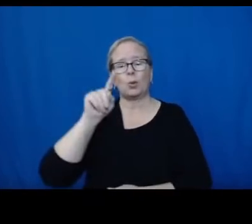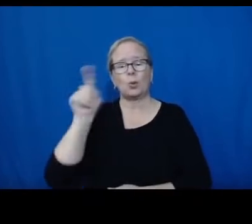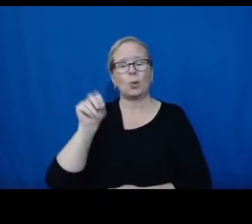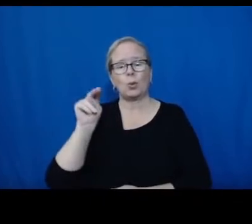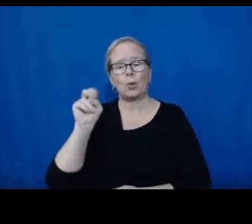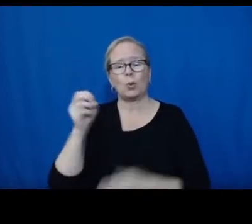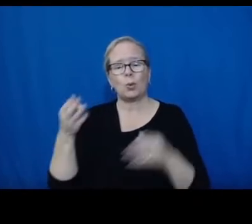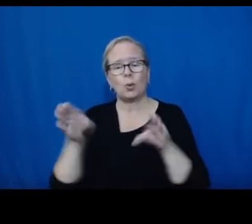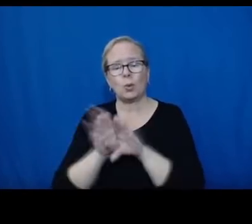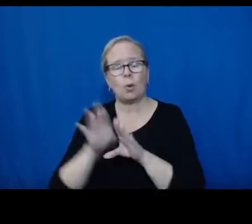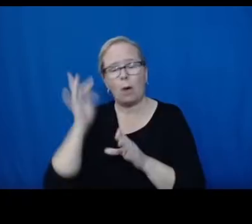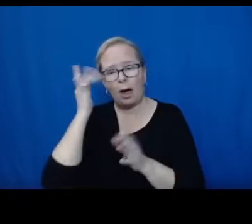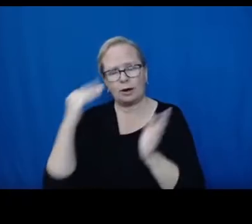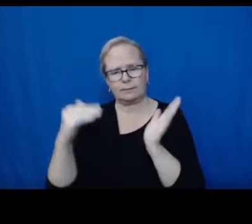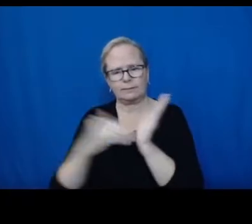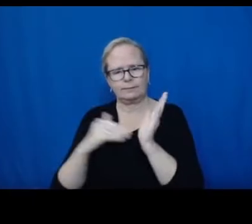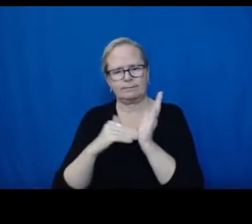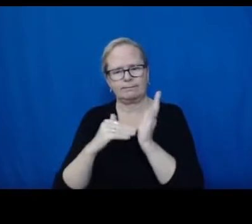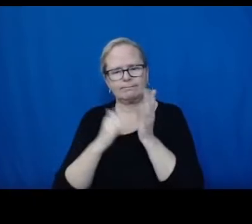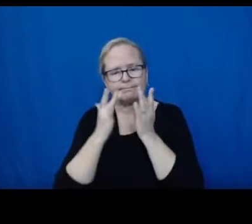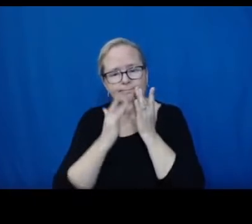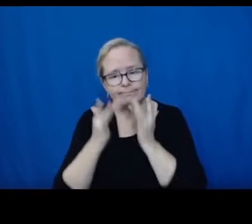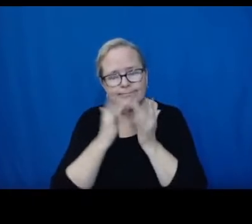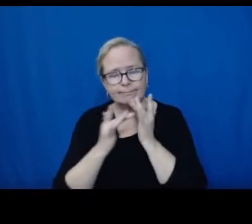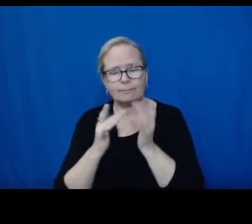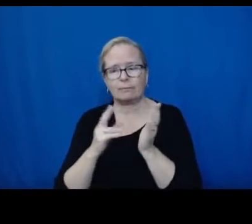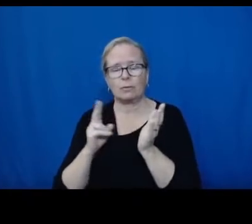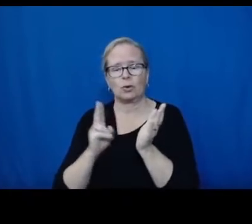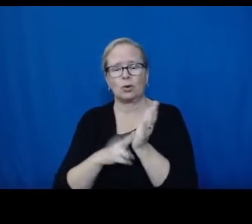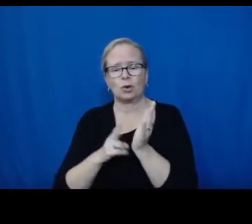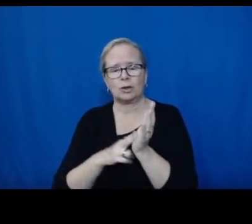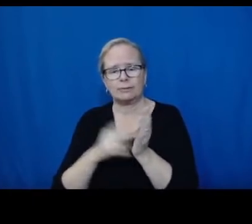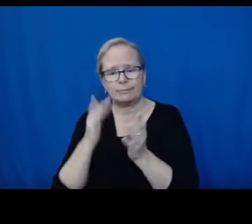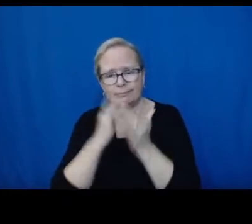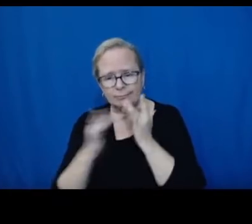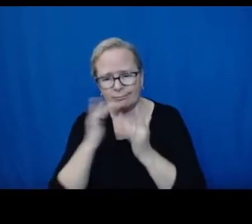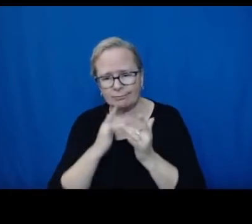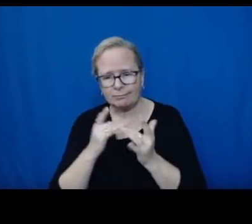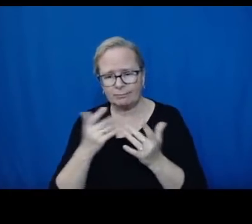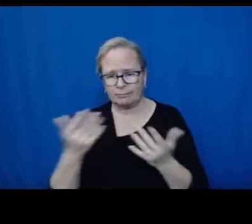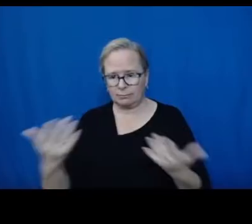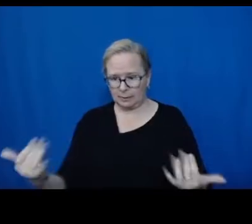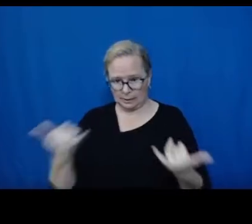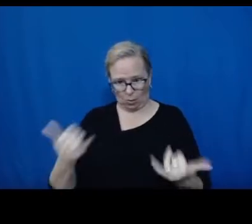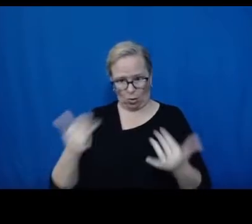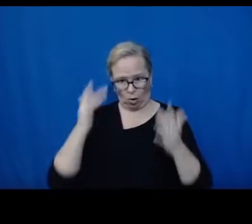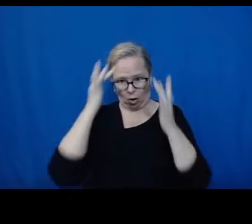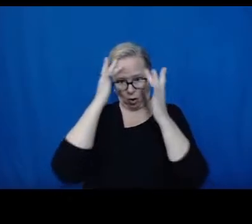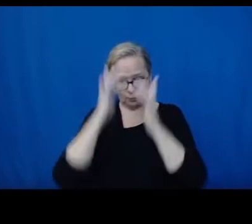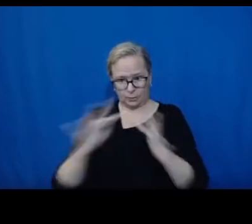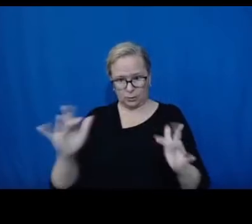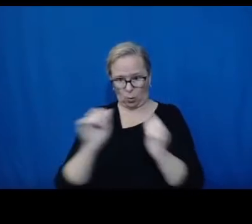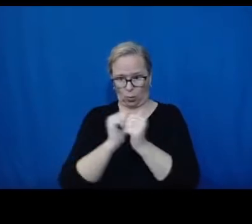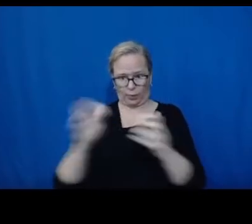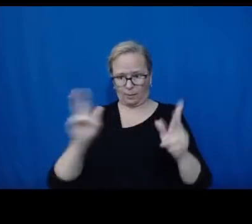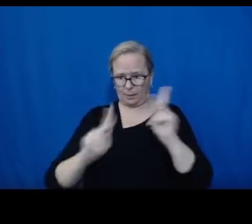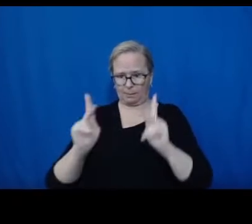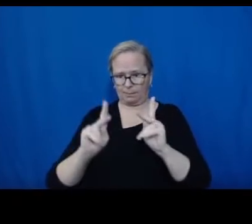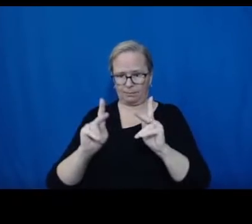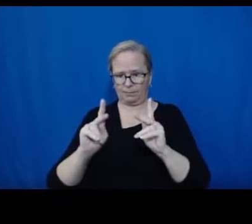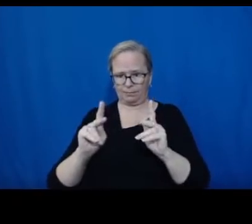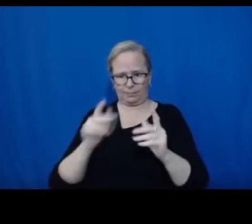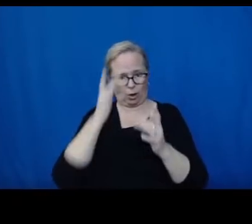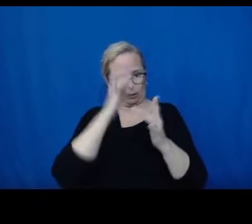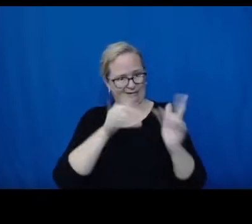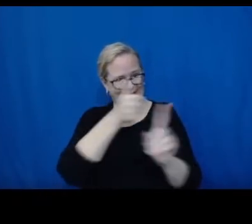sometimes it's nursing shortages. But at the end of the day, you can't operate a hospital without people in it to work. So when those people are missing from the